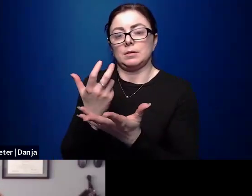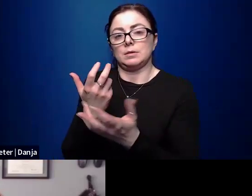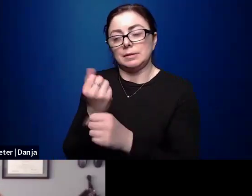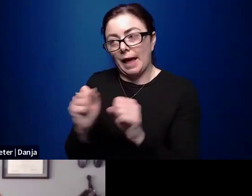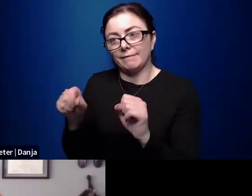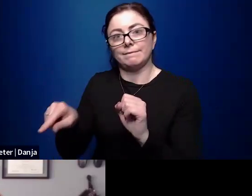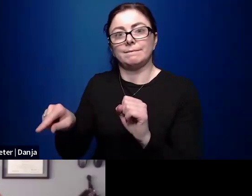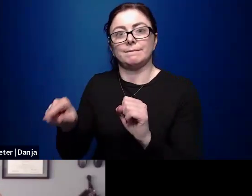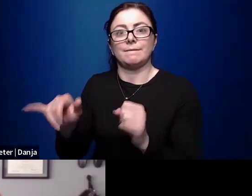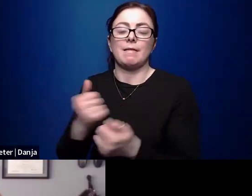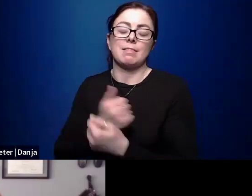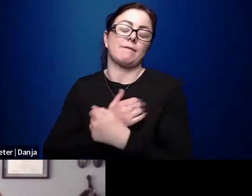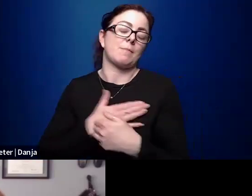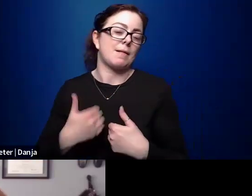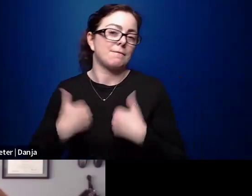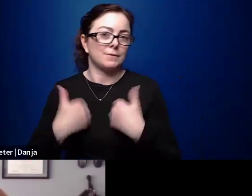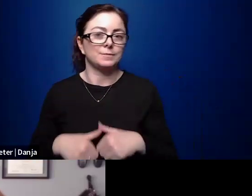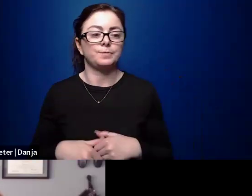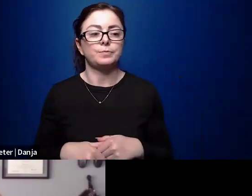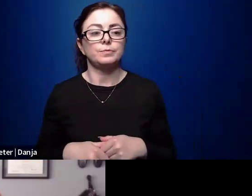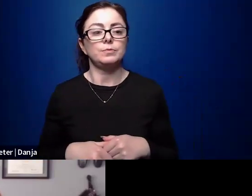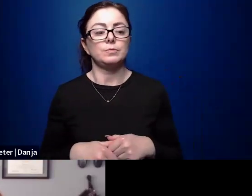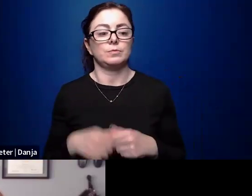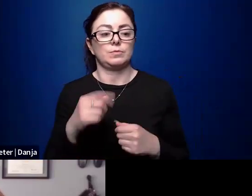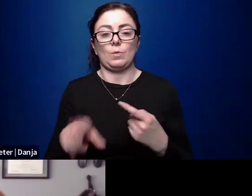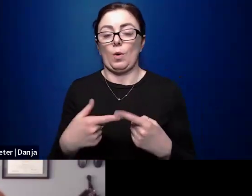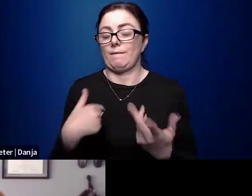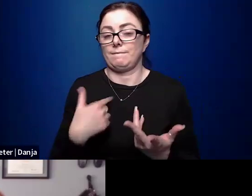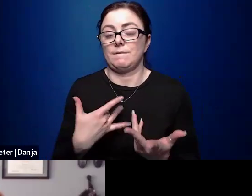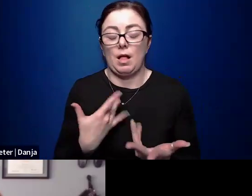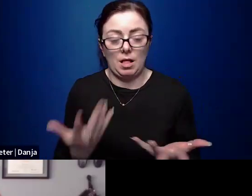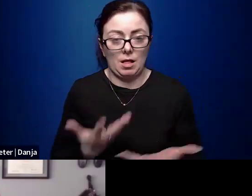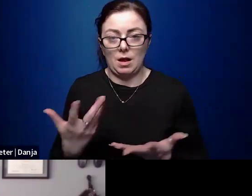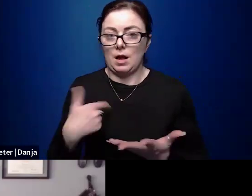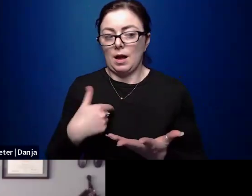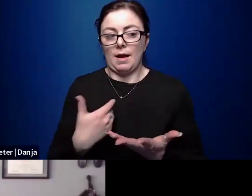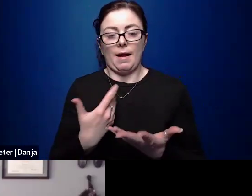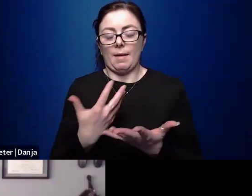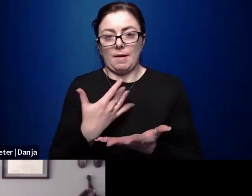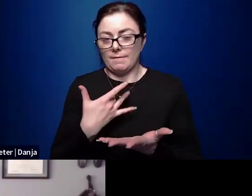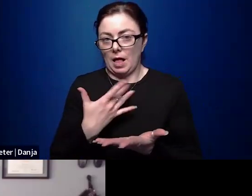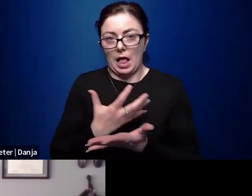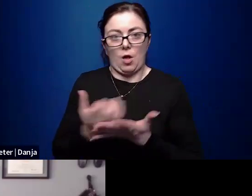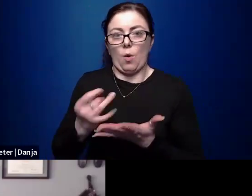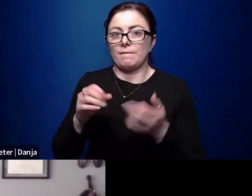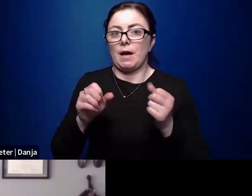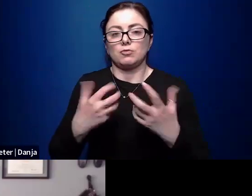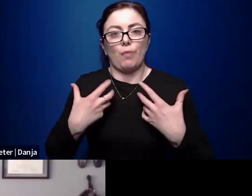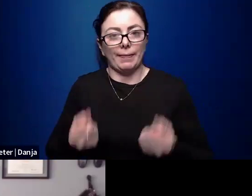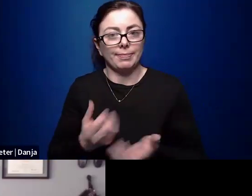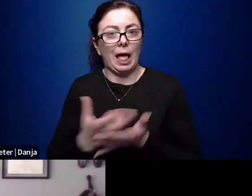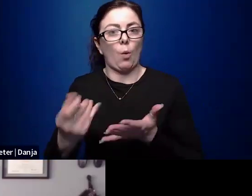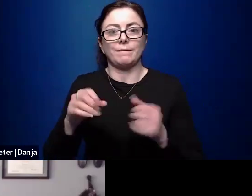After years and years, when my cup was no longer able to stand on its own, I cried for help.